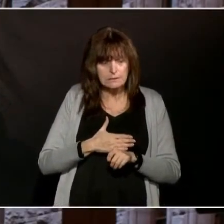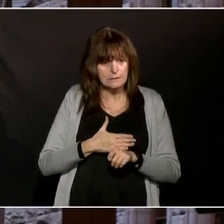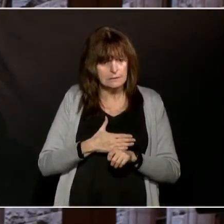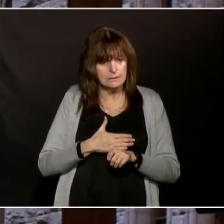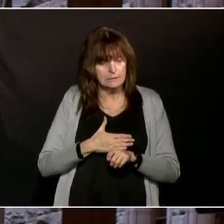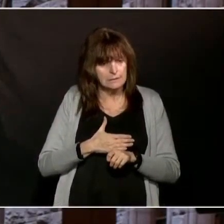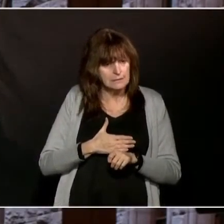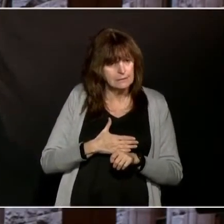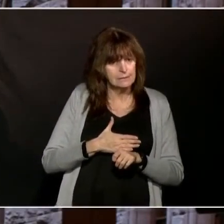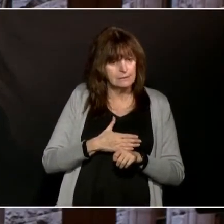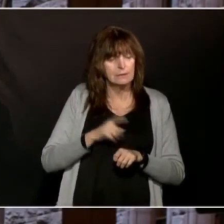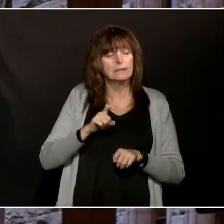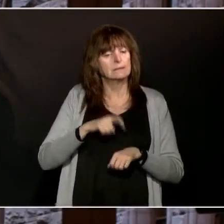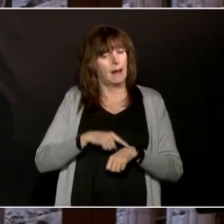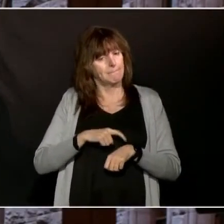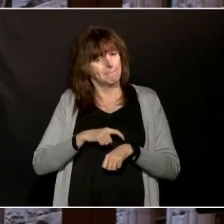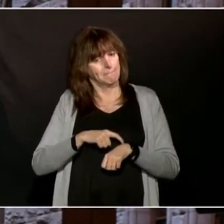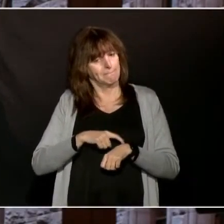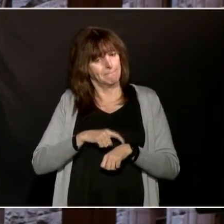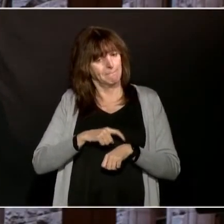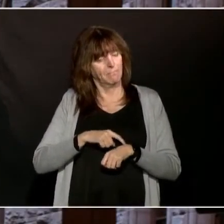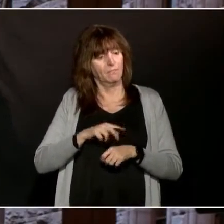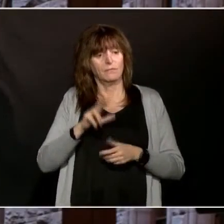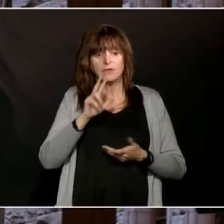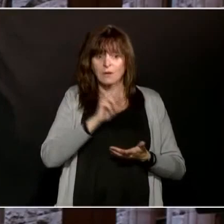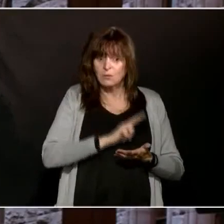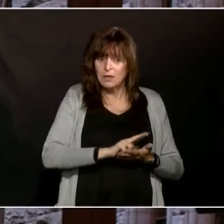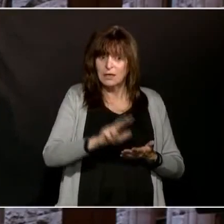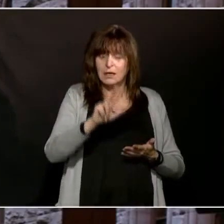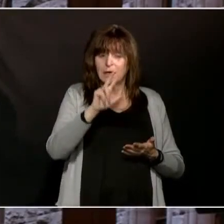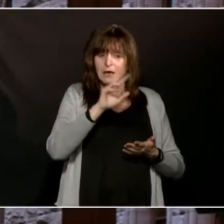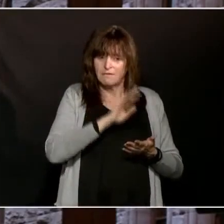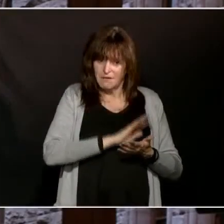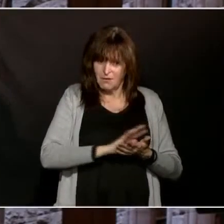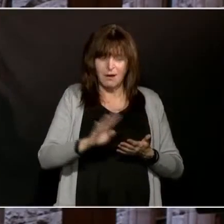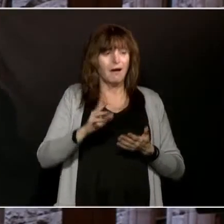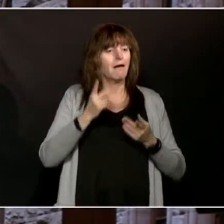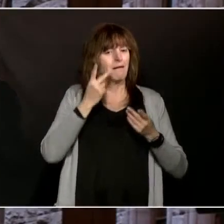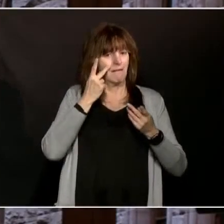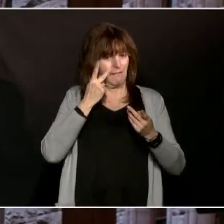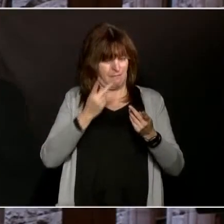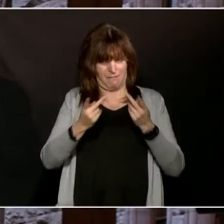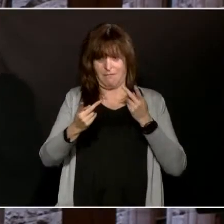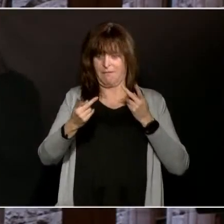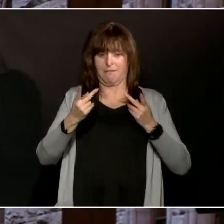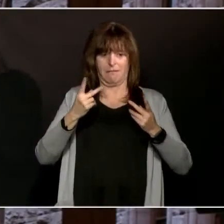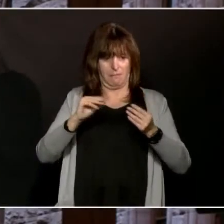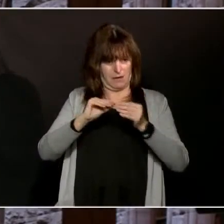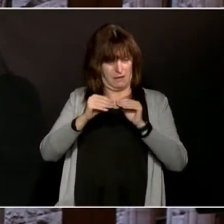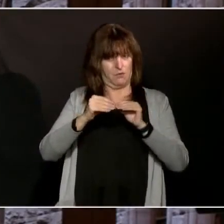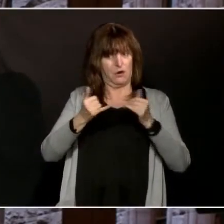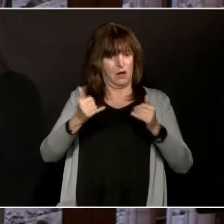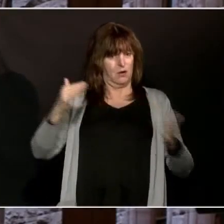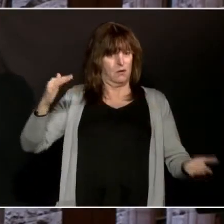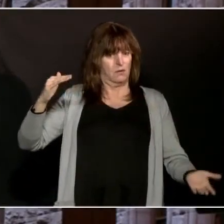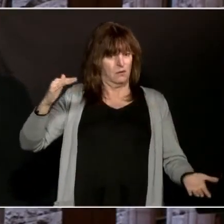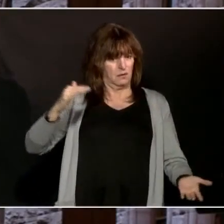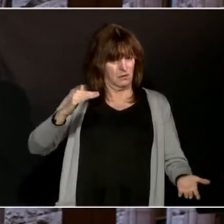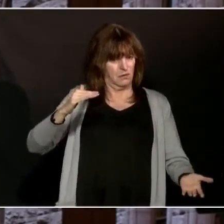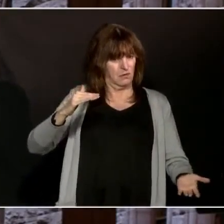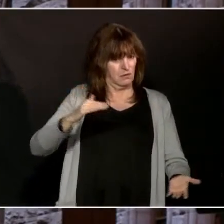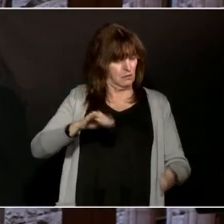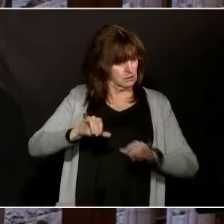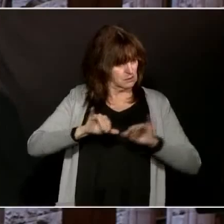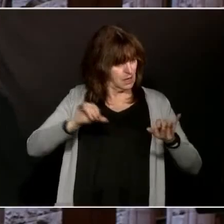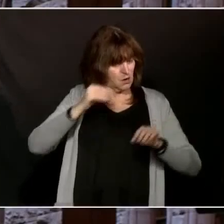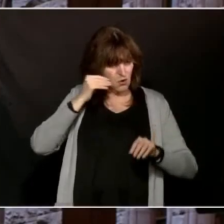started to see more effect in about the 3rd or 4th week before we had the effect of the stay-at-home. They have compounded and added to each other. And so I think we're seeing